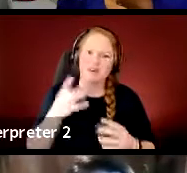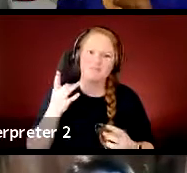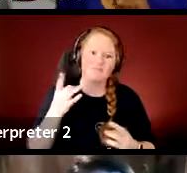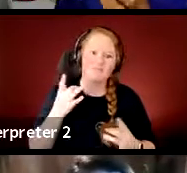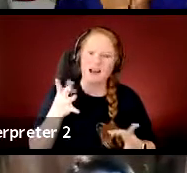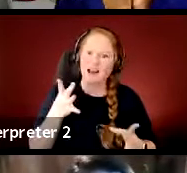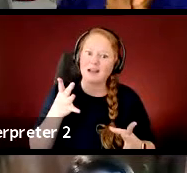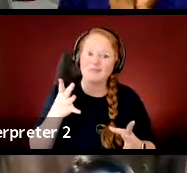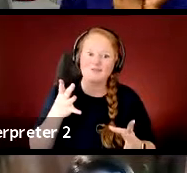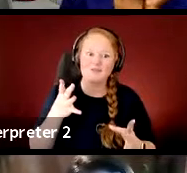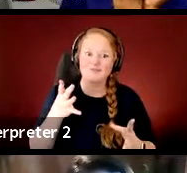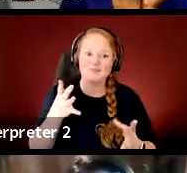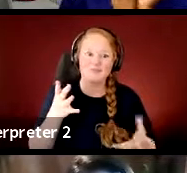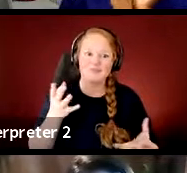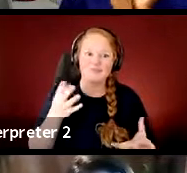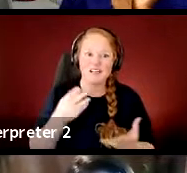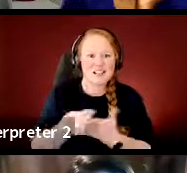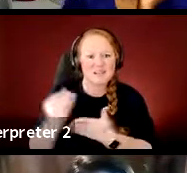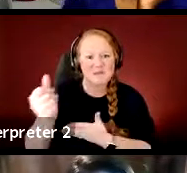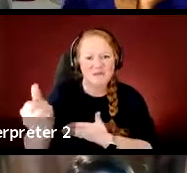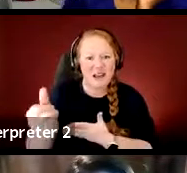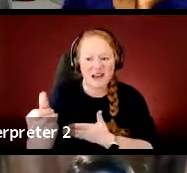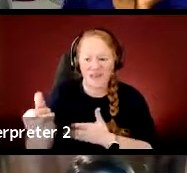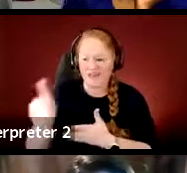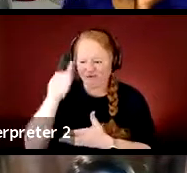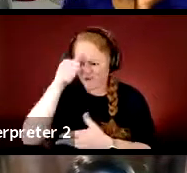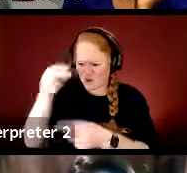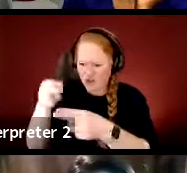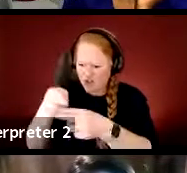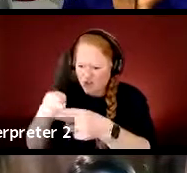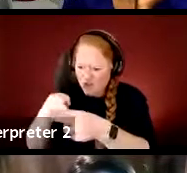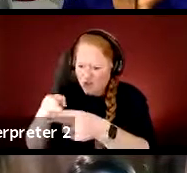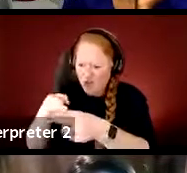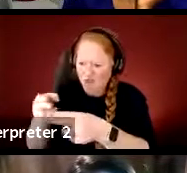making some long-term improvements.